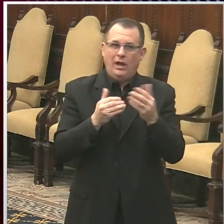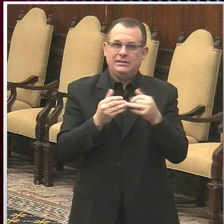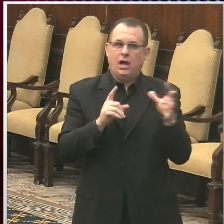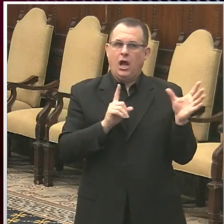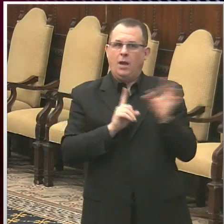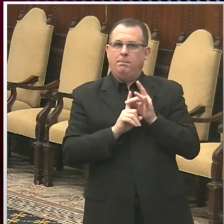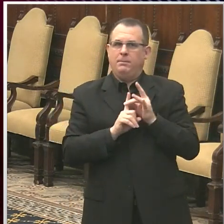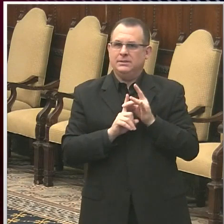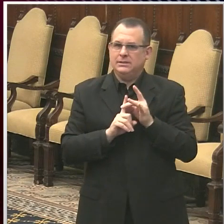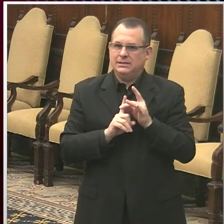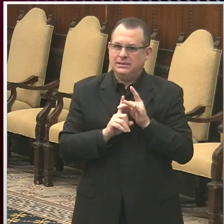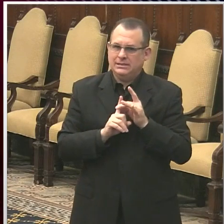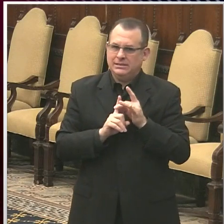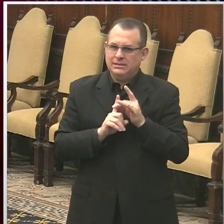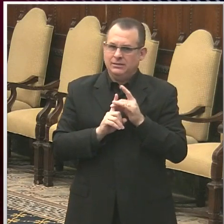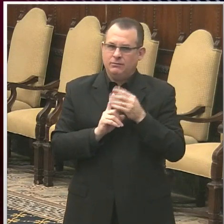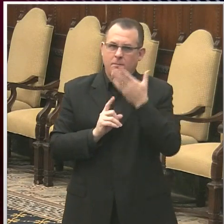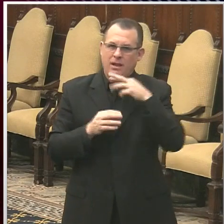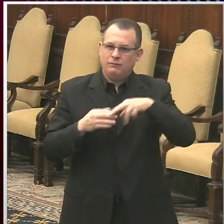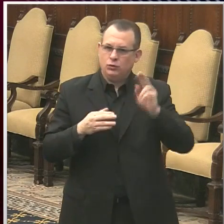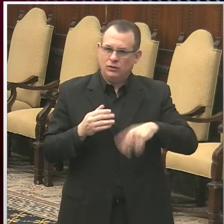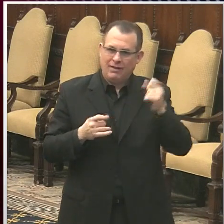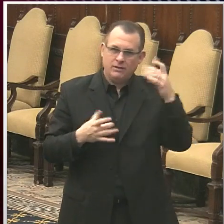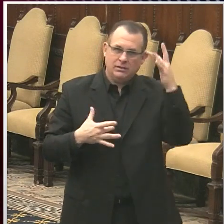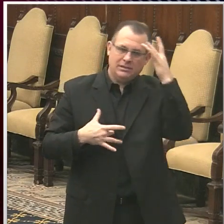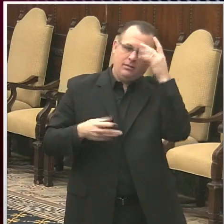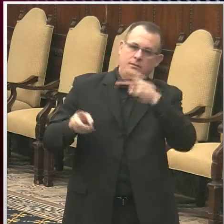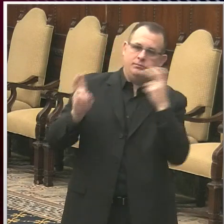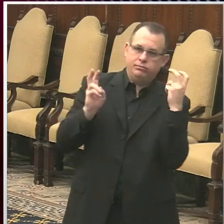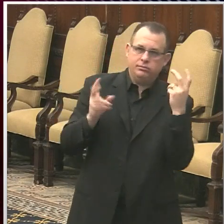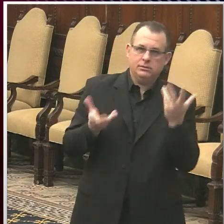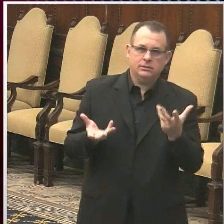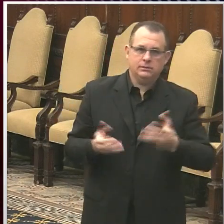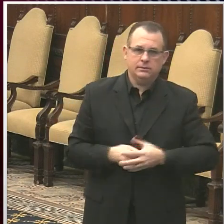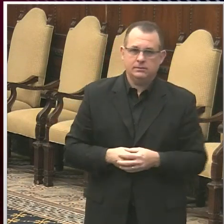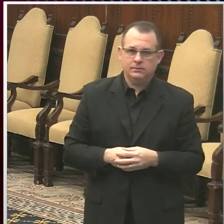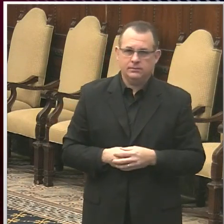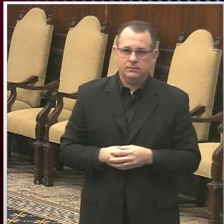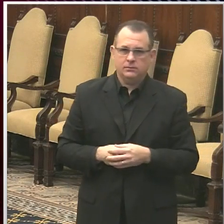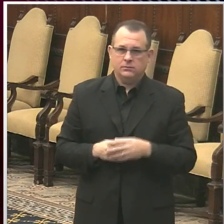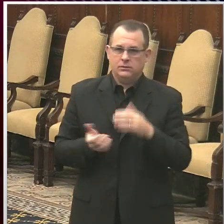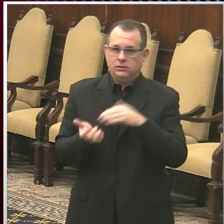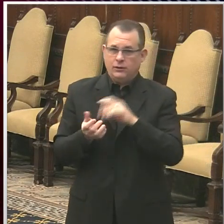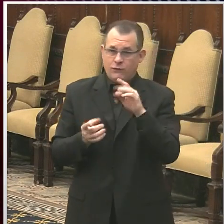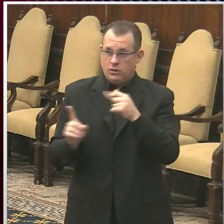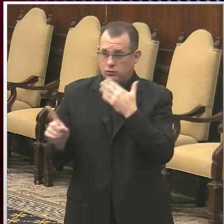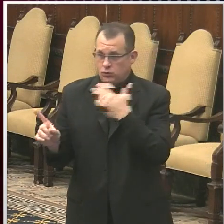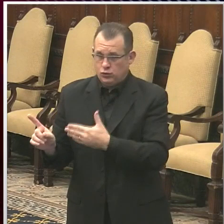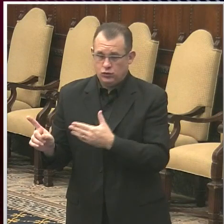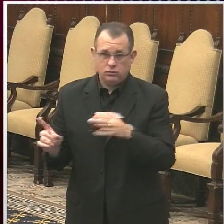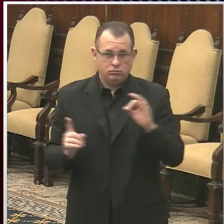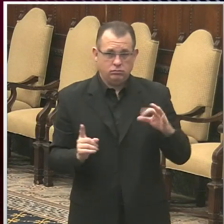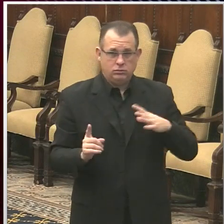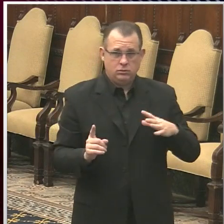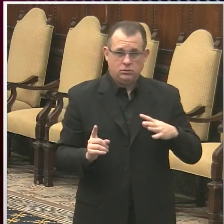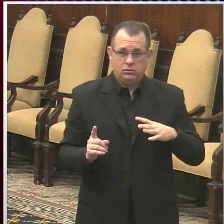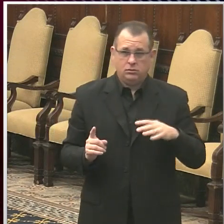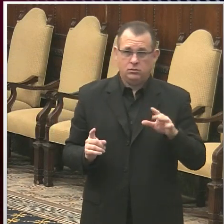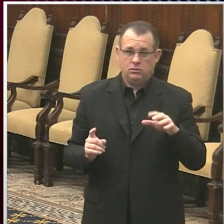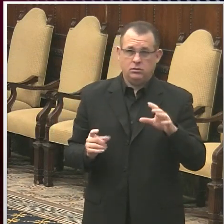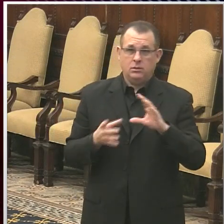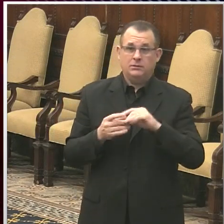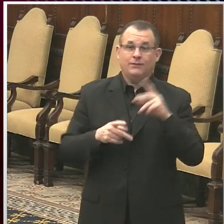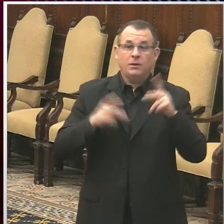bad outcomes as a result of getting the virus. Doctor, do you have anything? No, that's it. Really getting the message out to people at risk is what we are